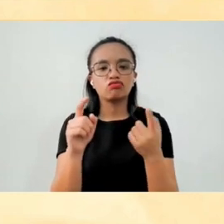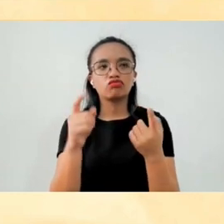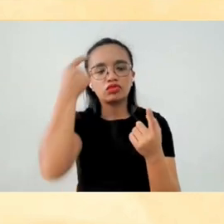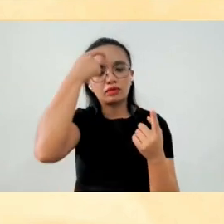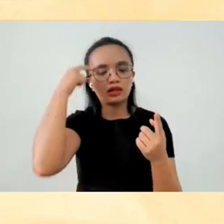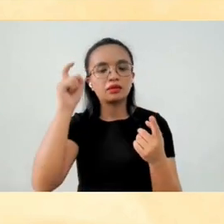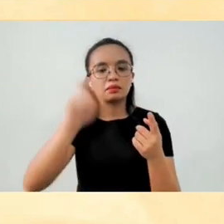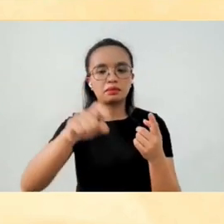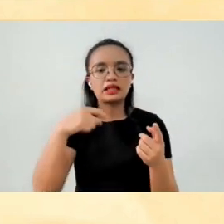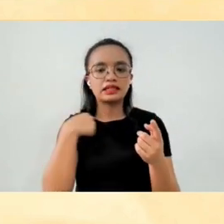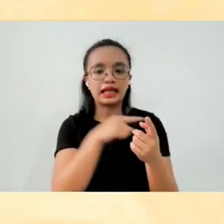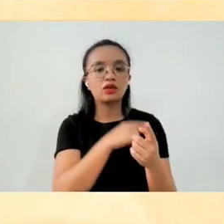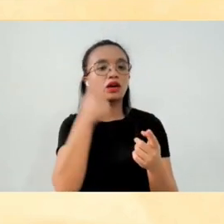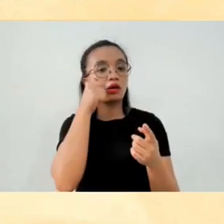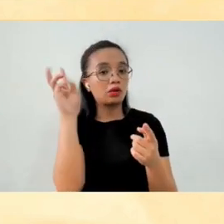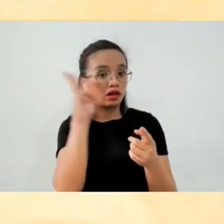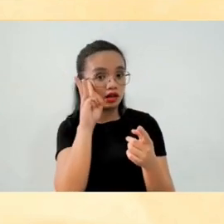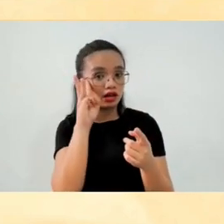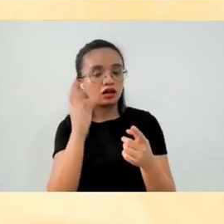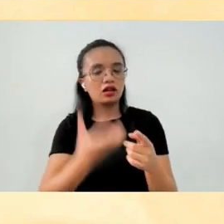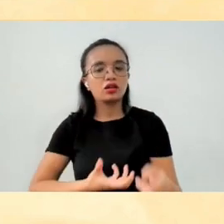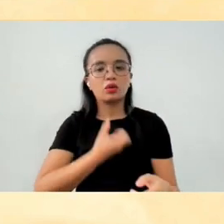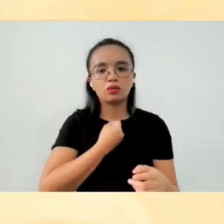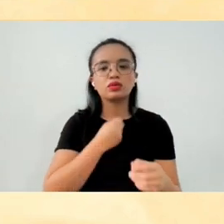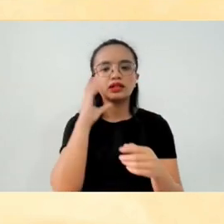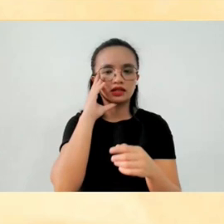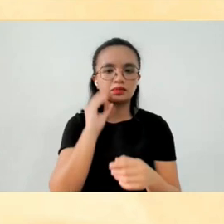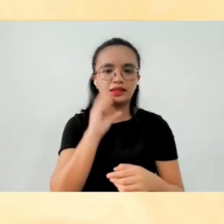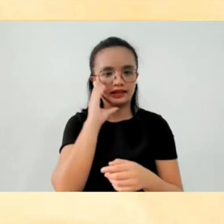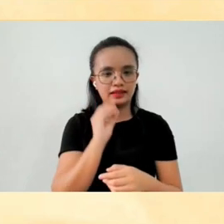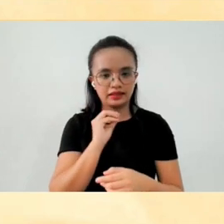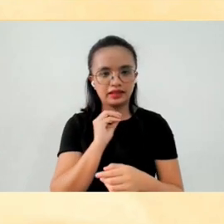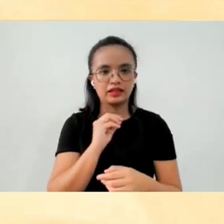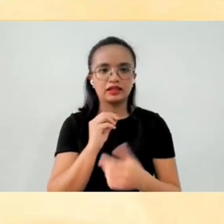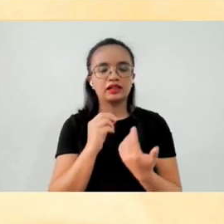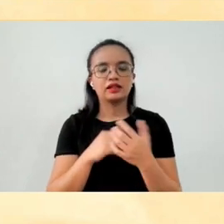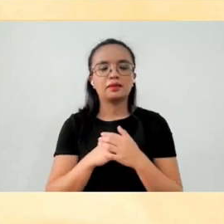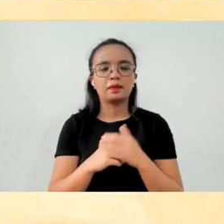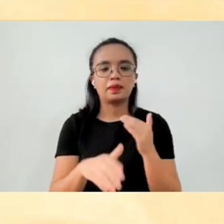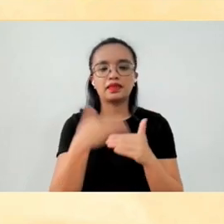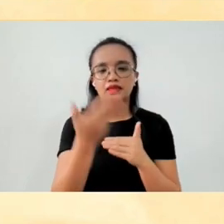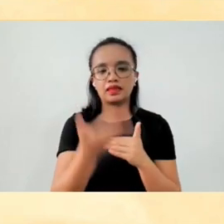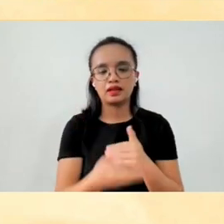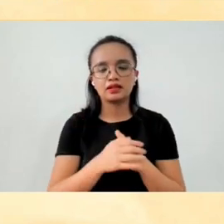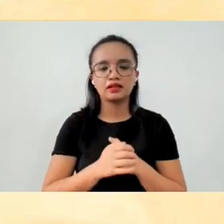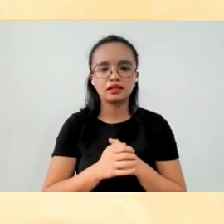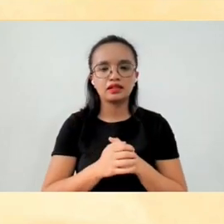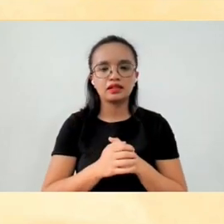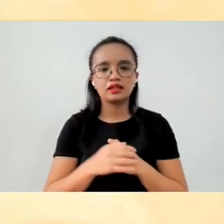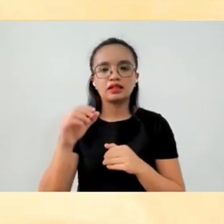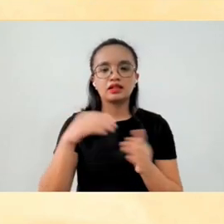need to be mindful of our own experience of pain, And then Dr.